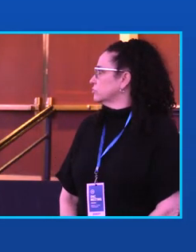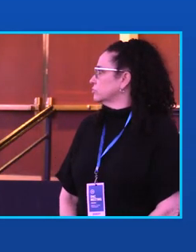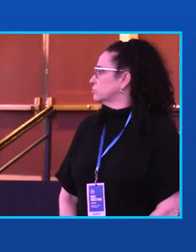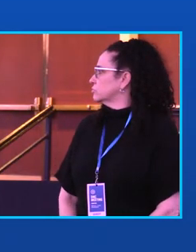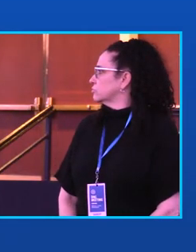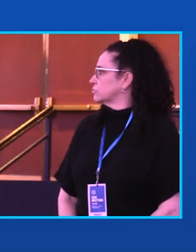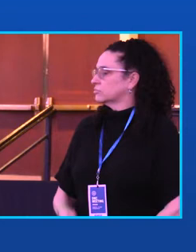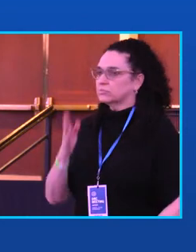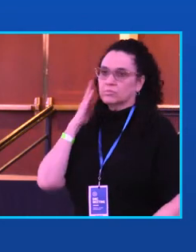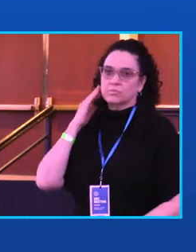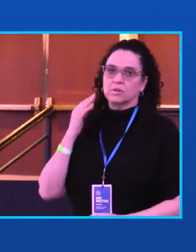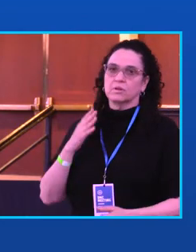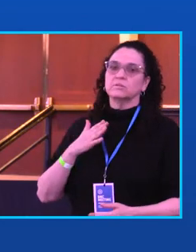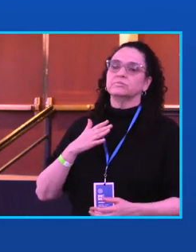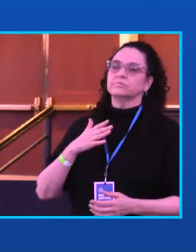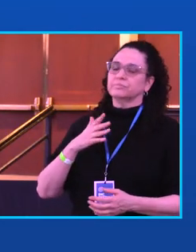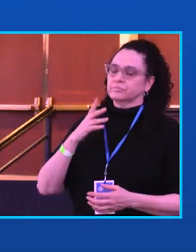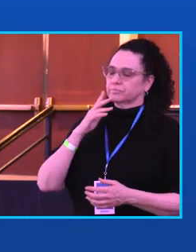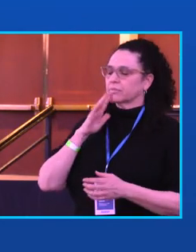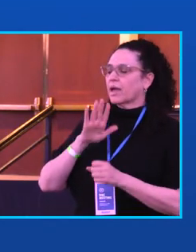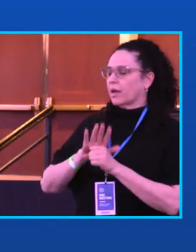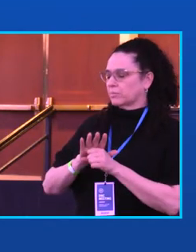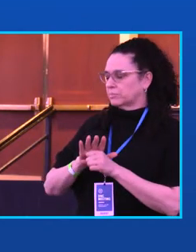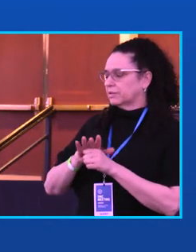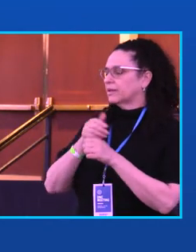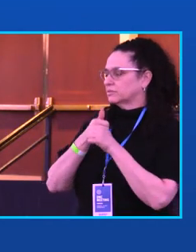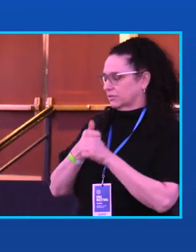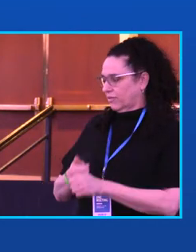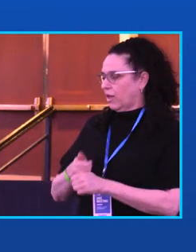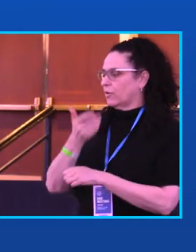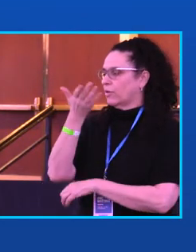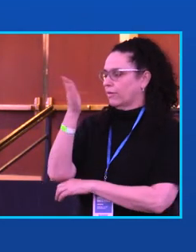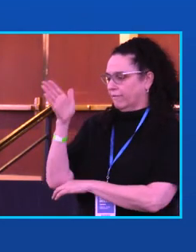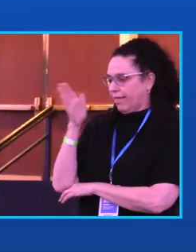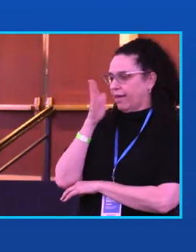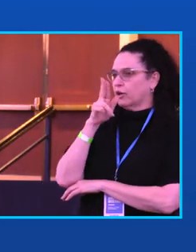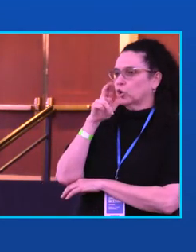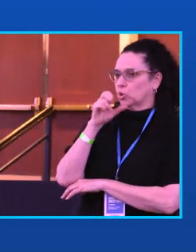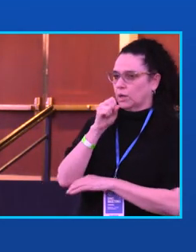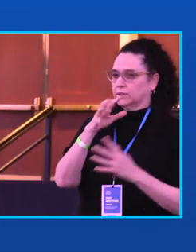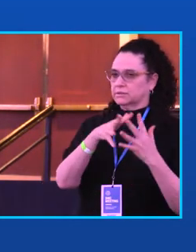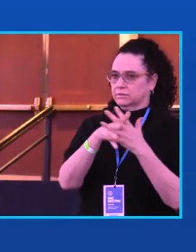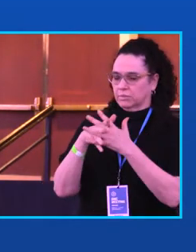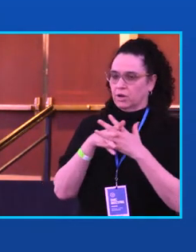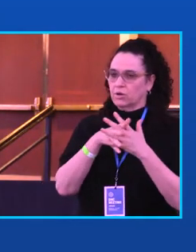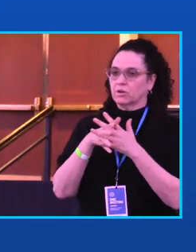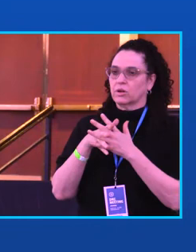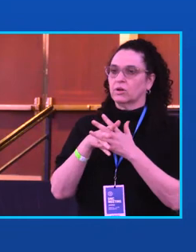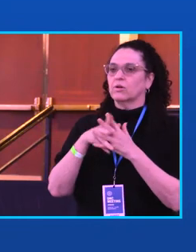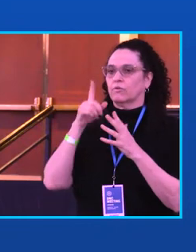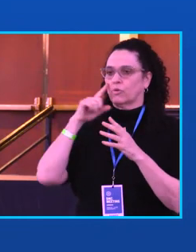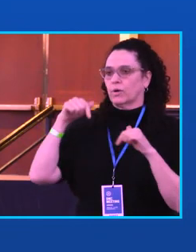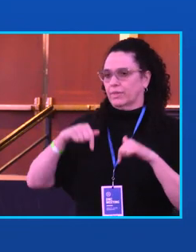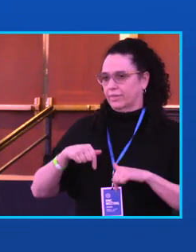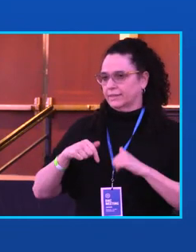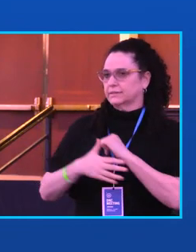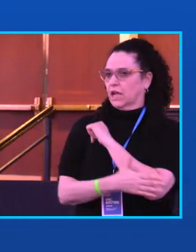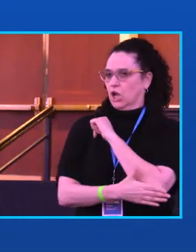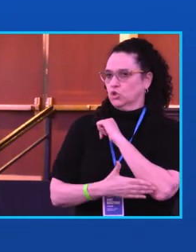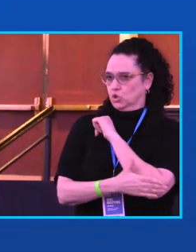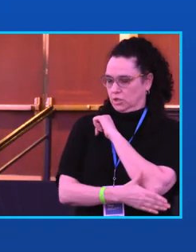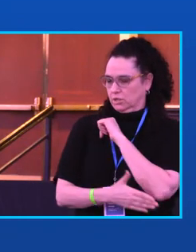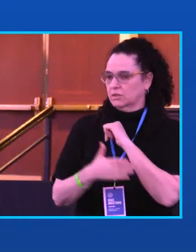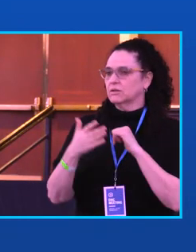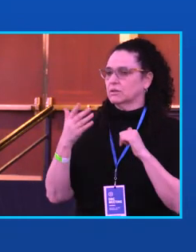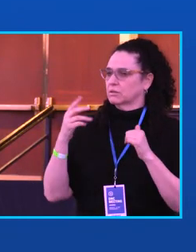I pledge allegiance to the flag of the United States of America and to the republic for which it